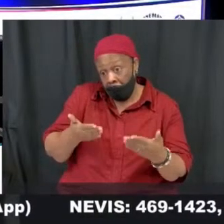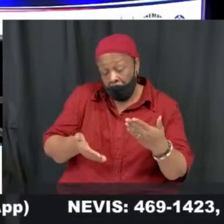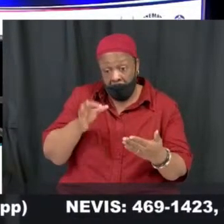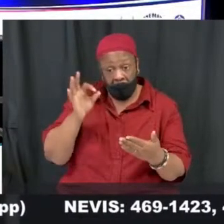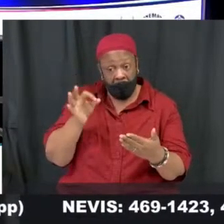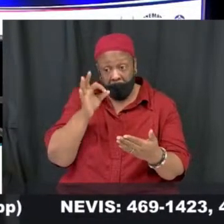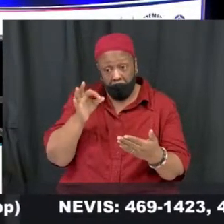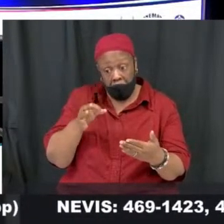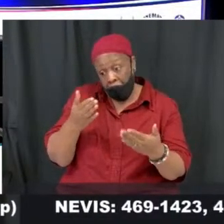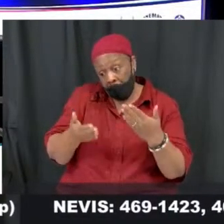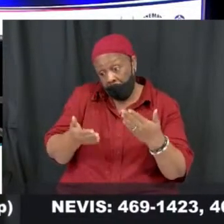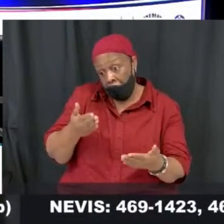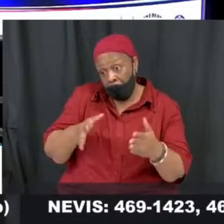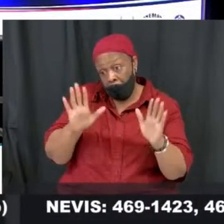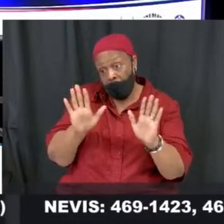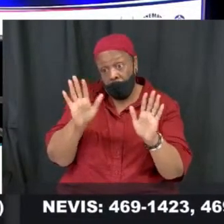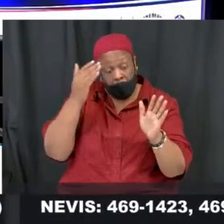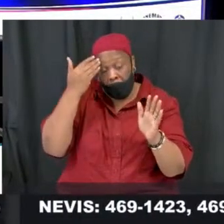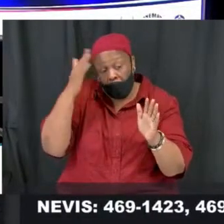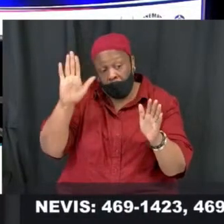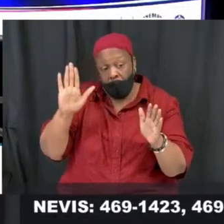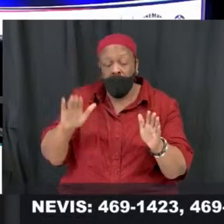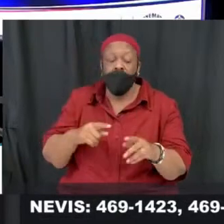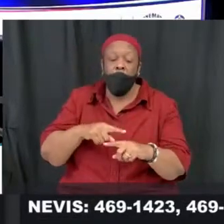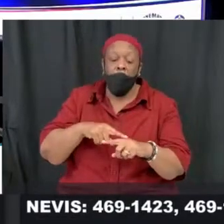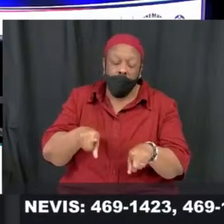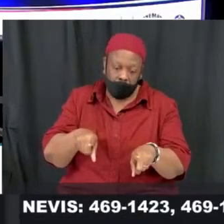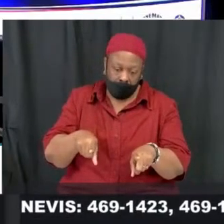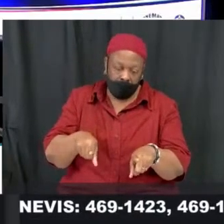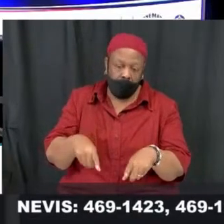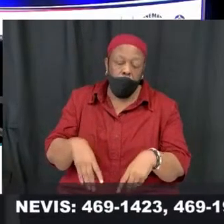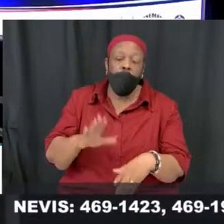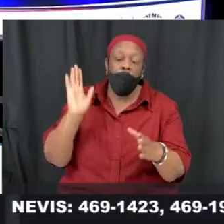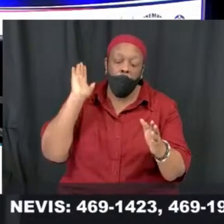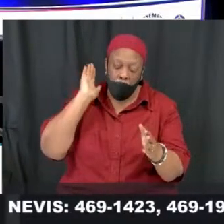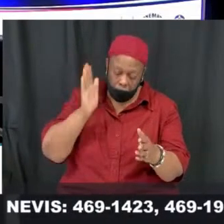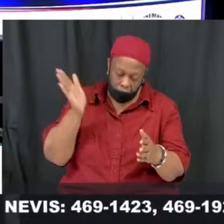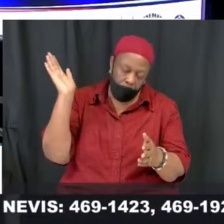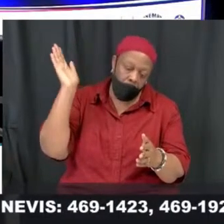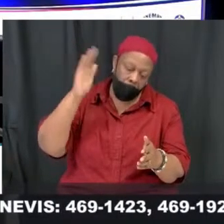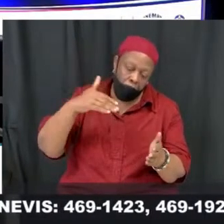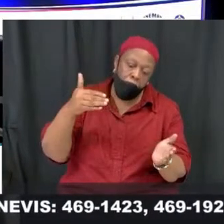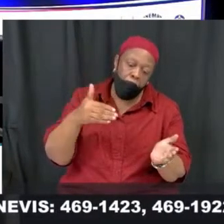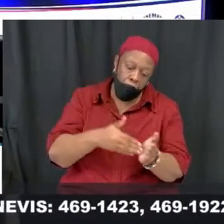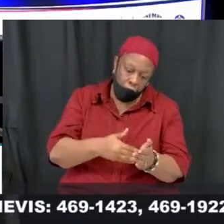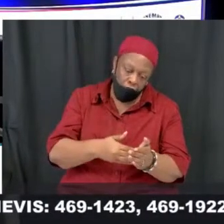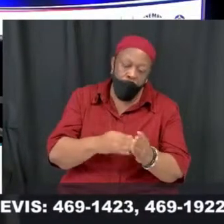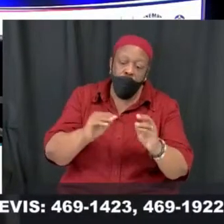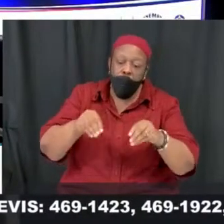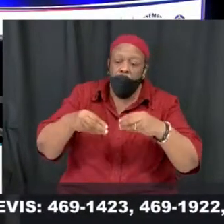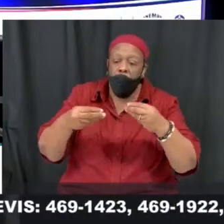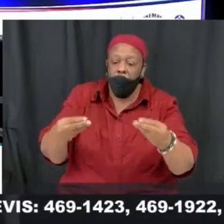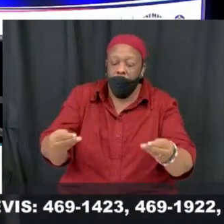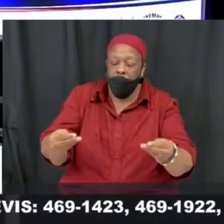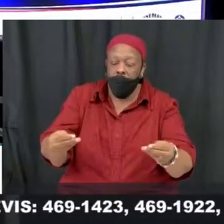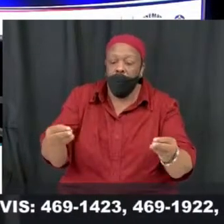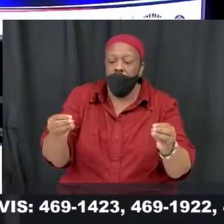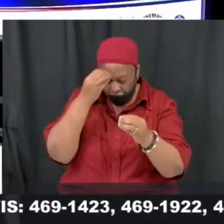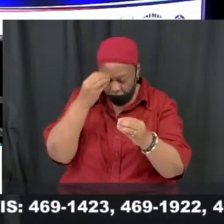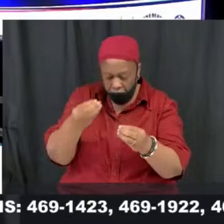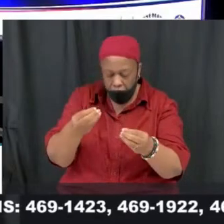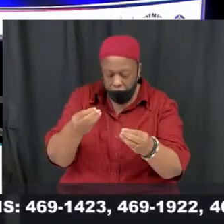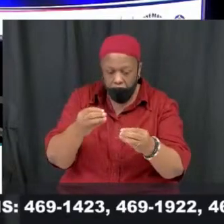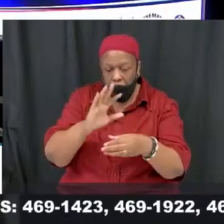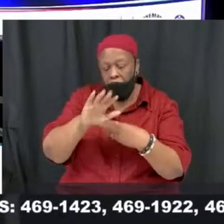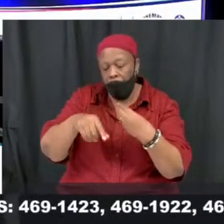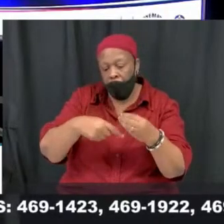hear. But whatever the case and whatever it takes, we will be here to keep you informed in terms of